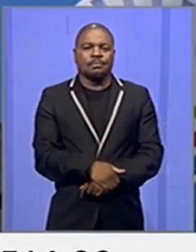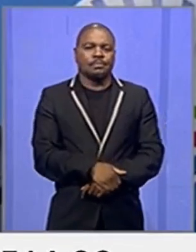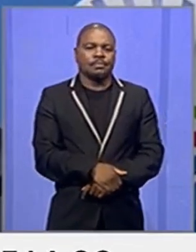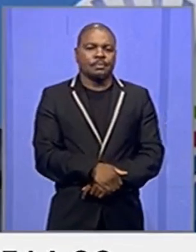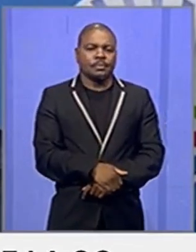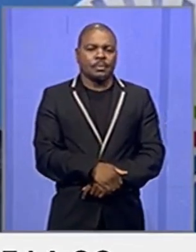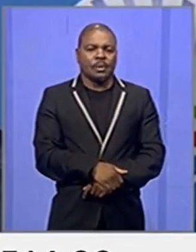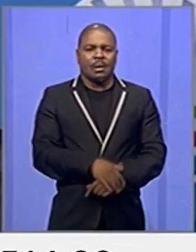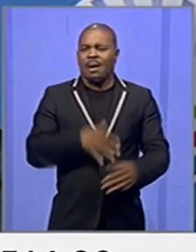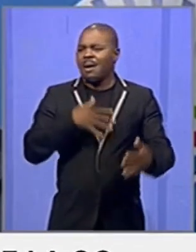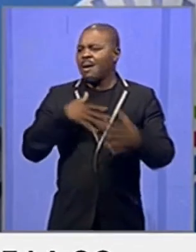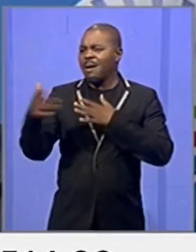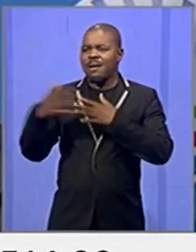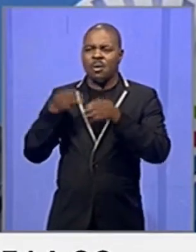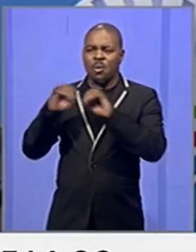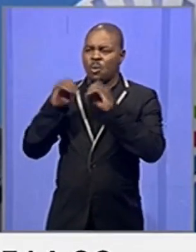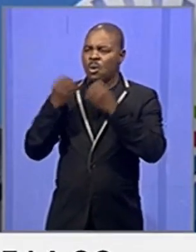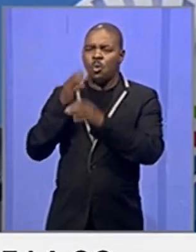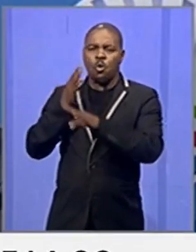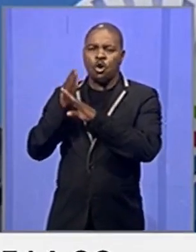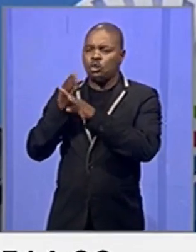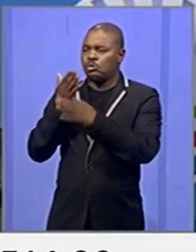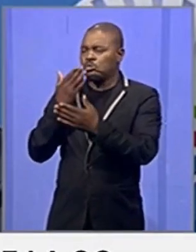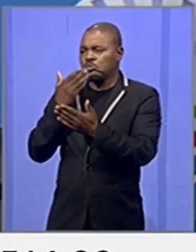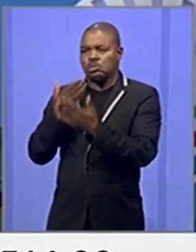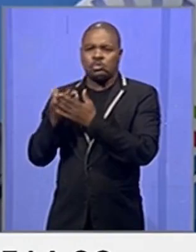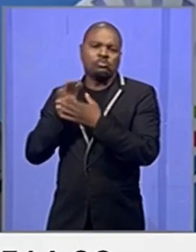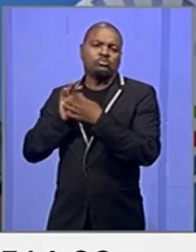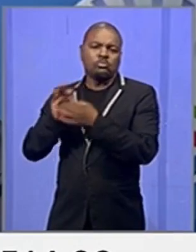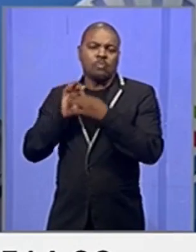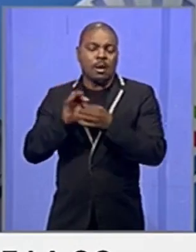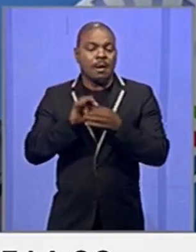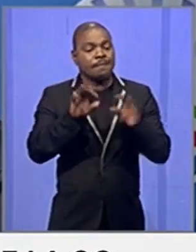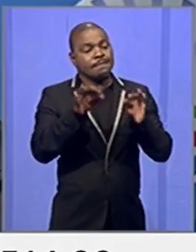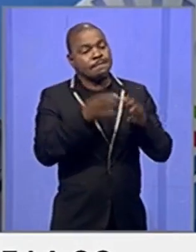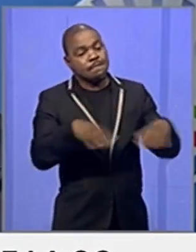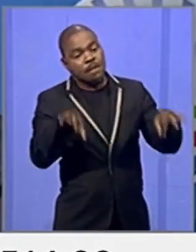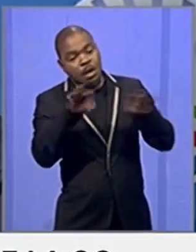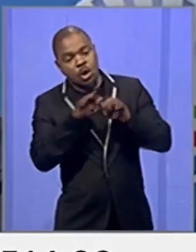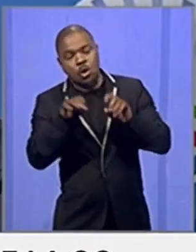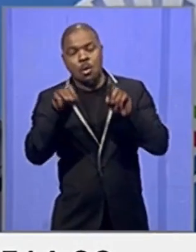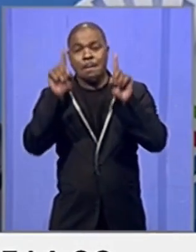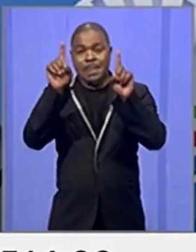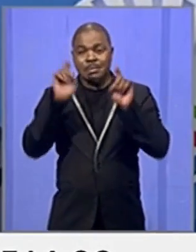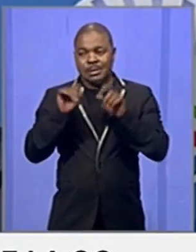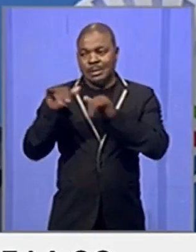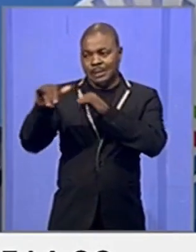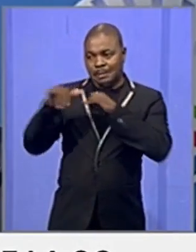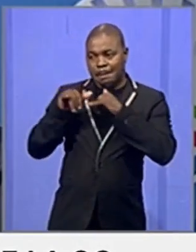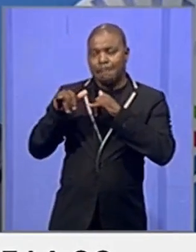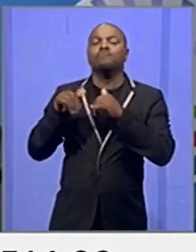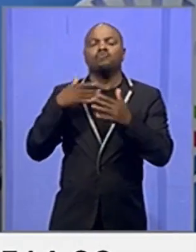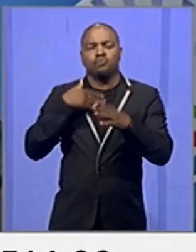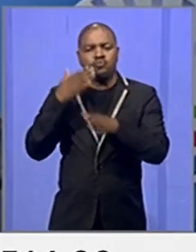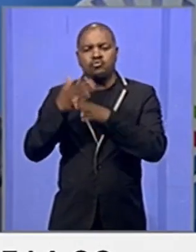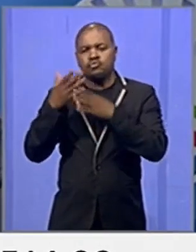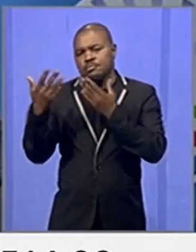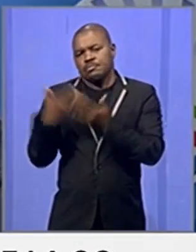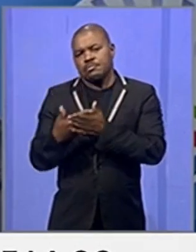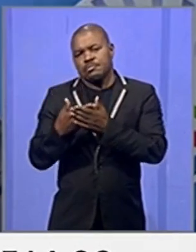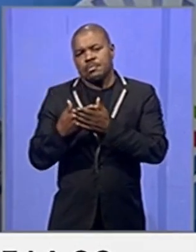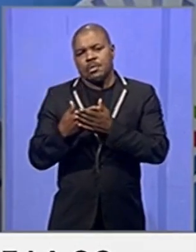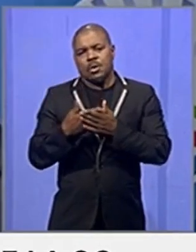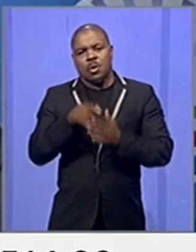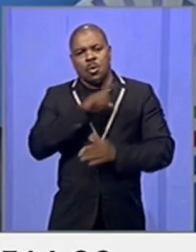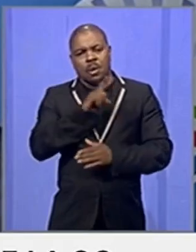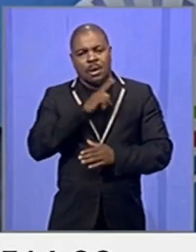We work with any party that shares the fundamental core values and principles that we believe are the essential building